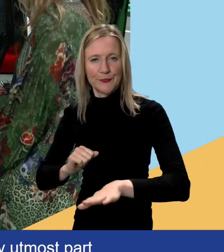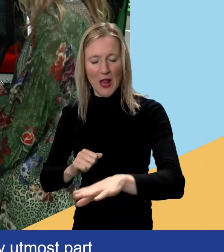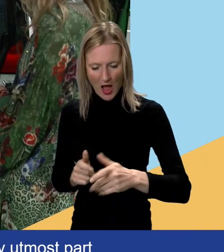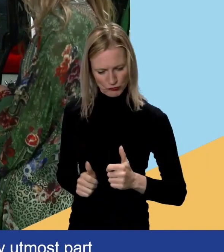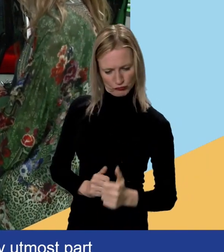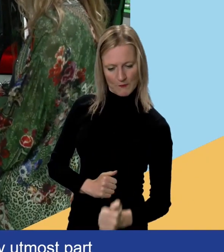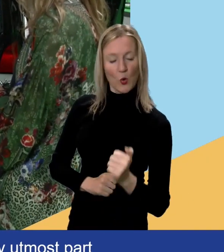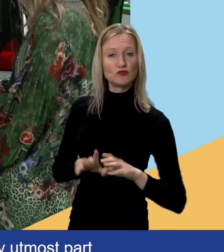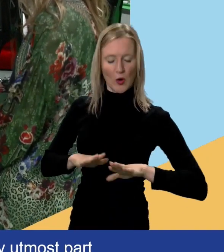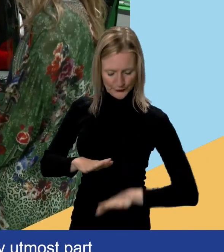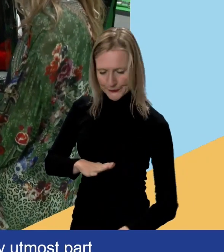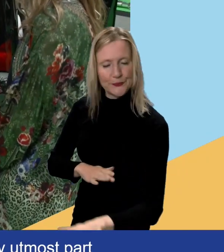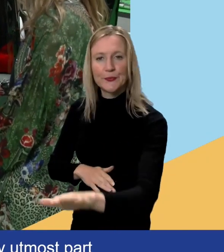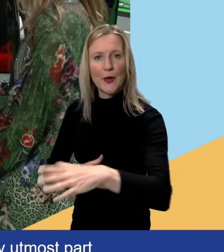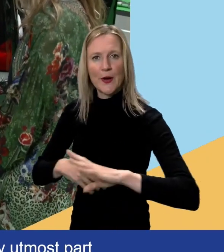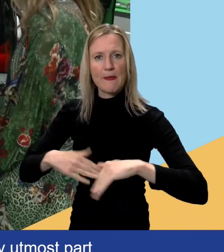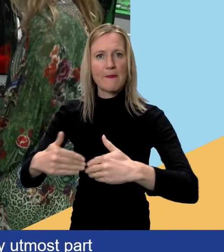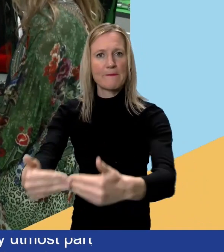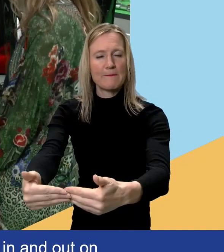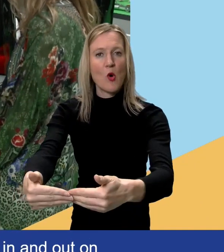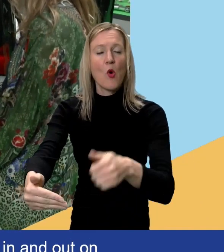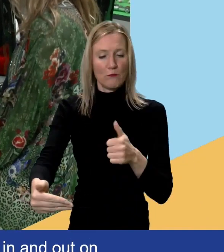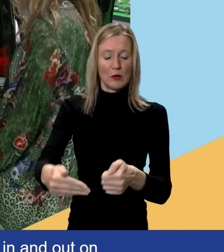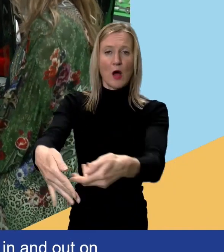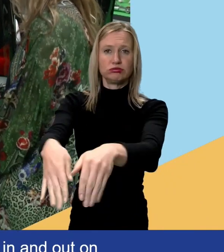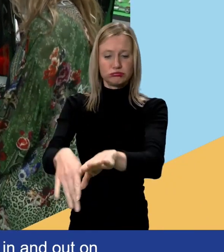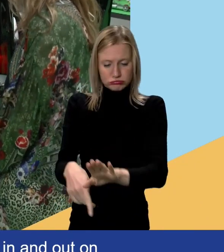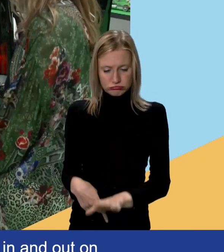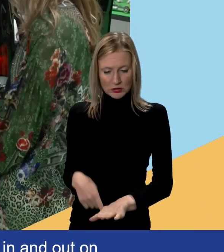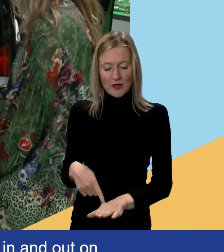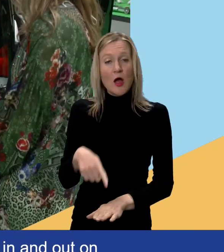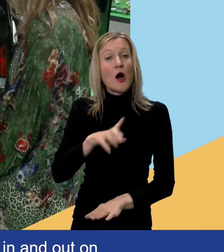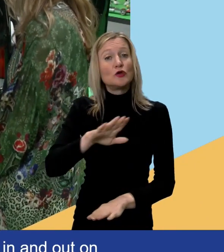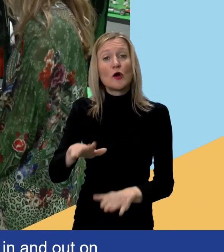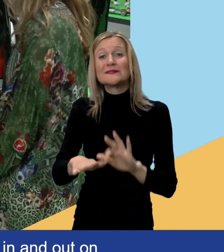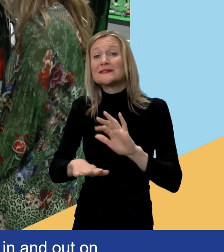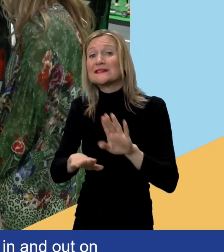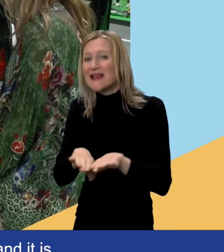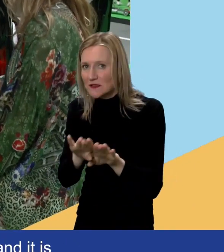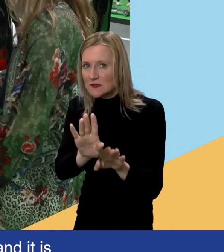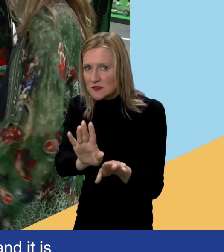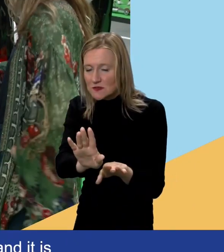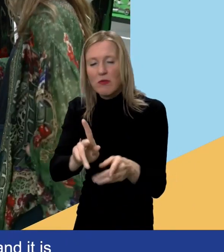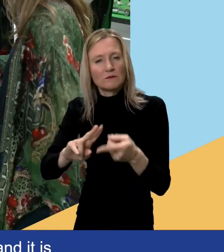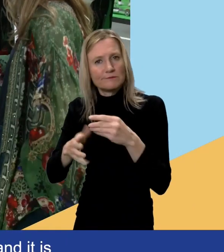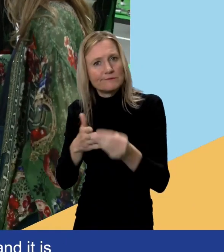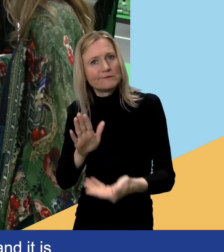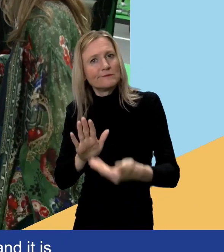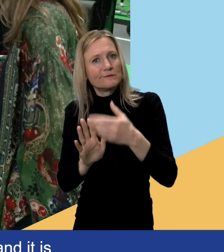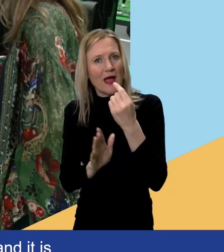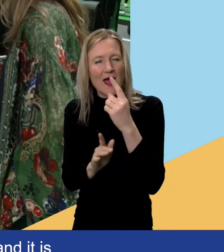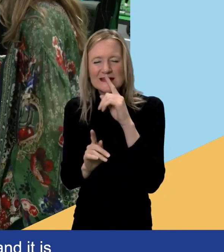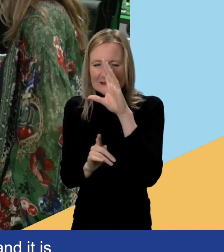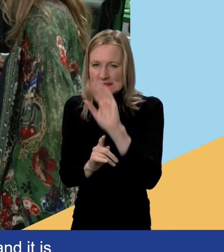control. So you wouldn't have to bend down, it's all fully automated. Again, they're not fitted as standard, but it is an option for people. They can become quite